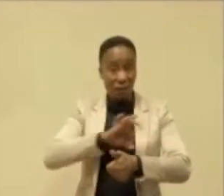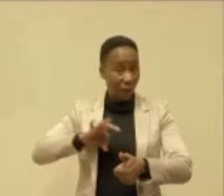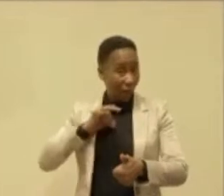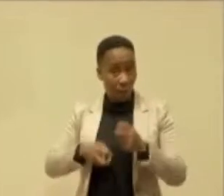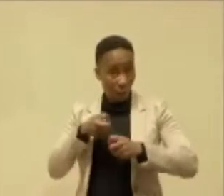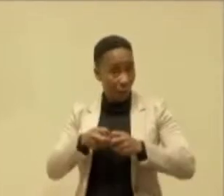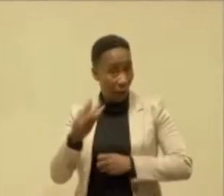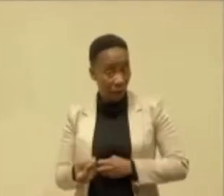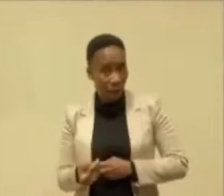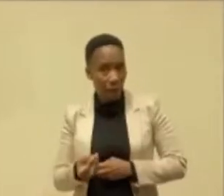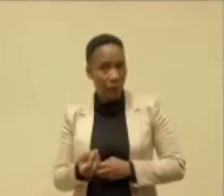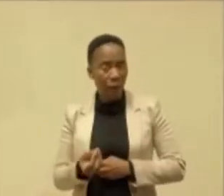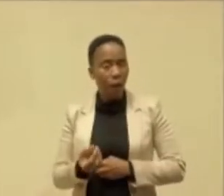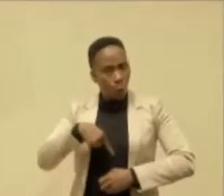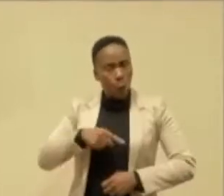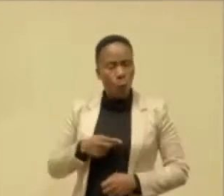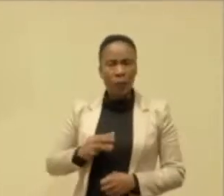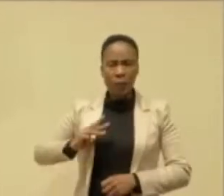forest